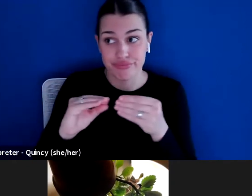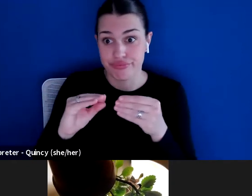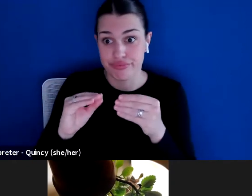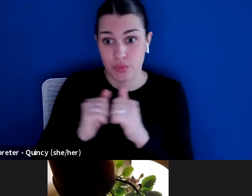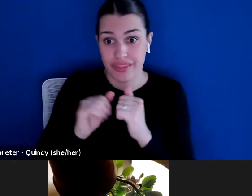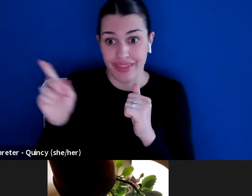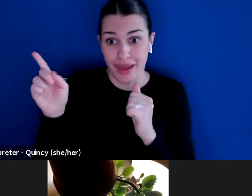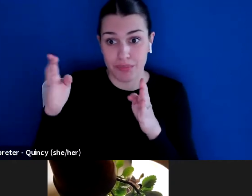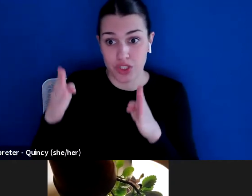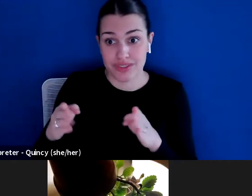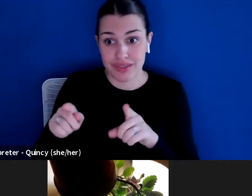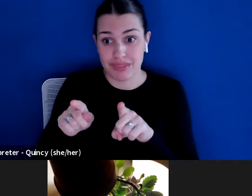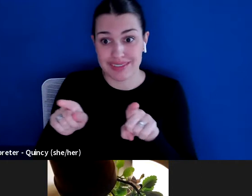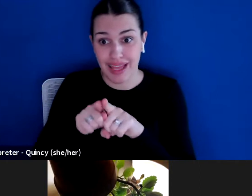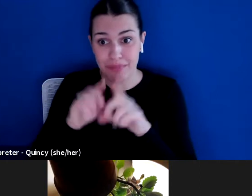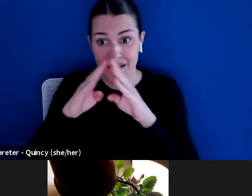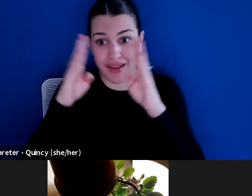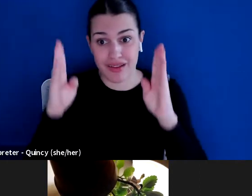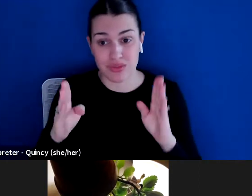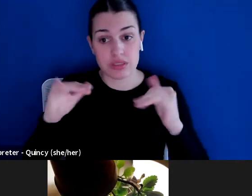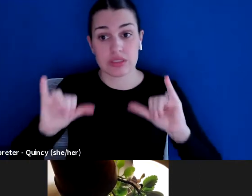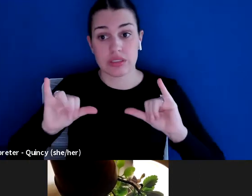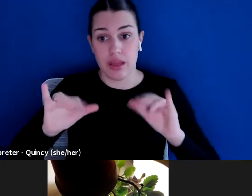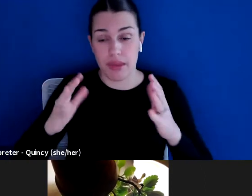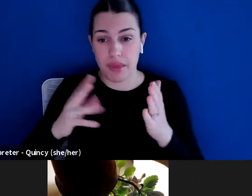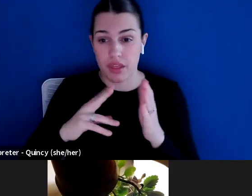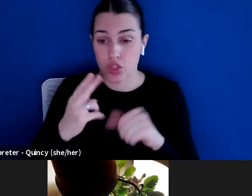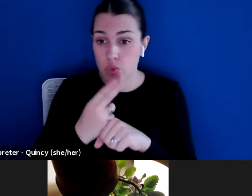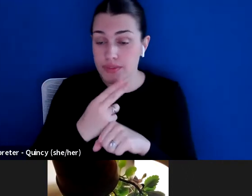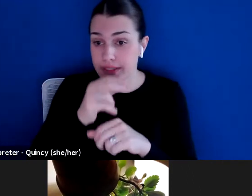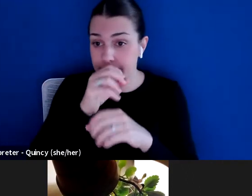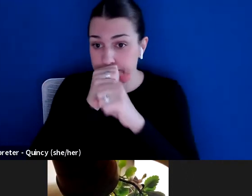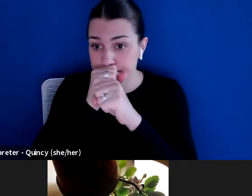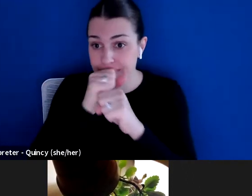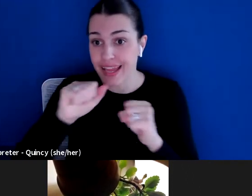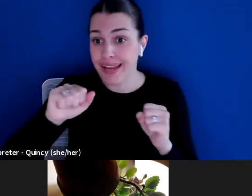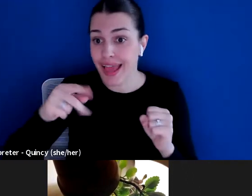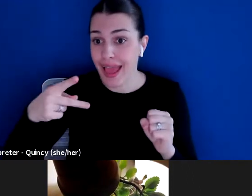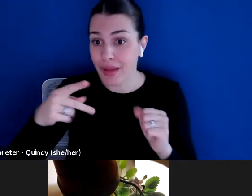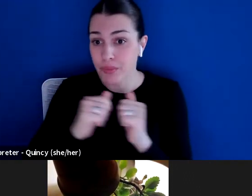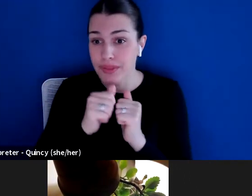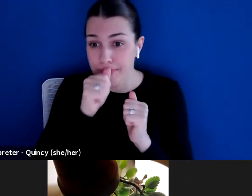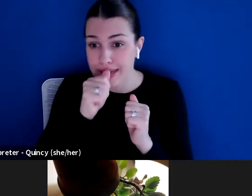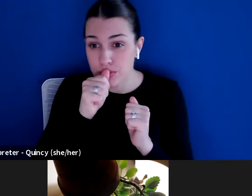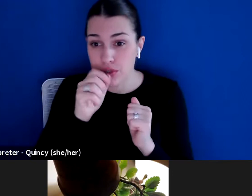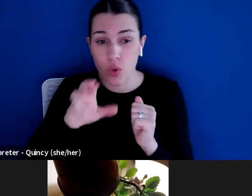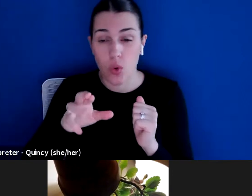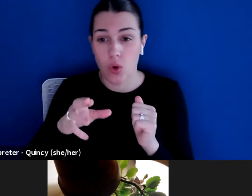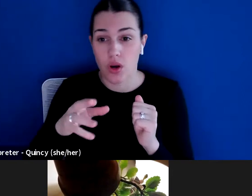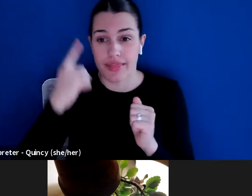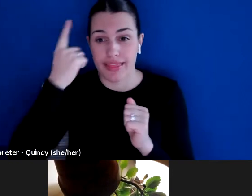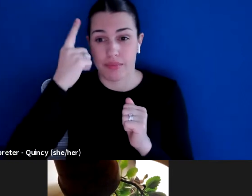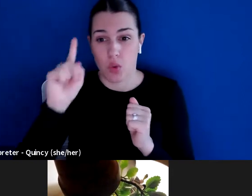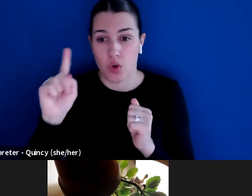So, taking these things into consideration, maybe using a password protected apps or being mindful about where you store